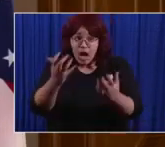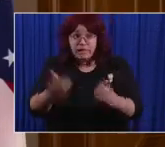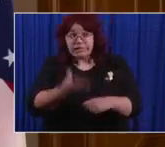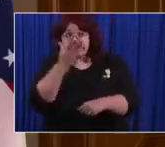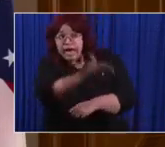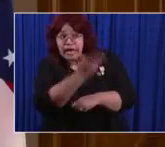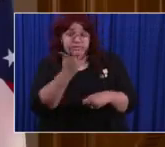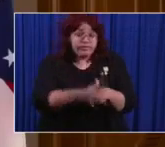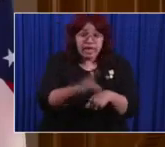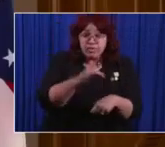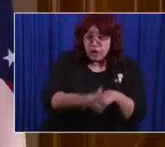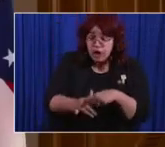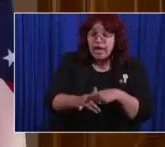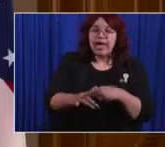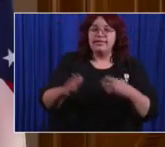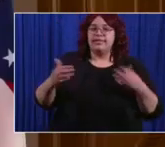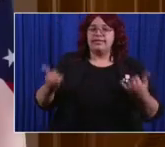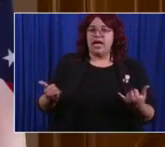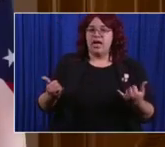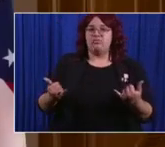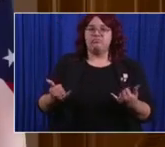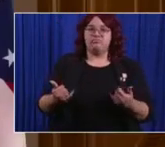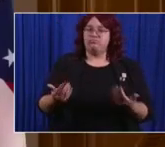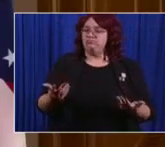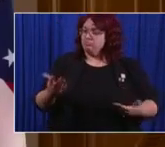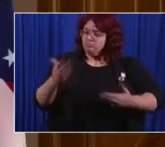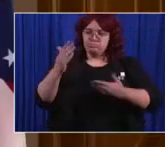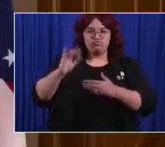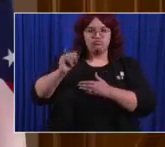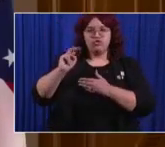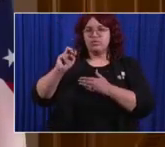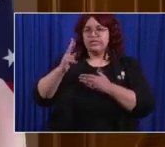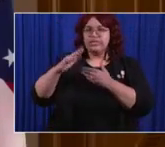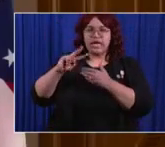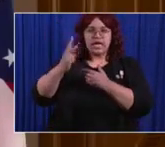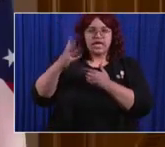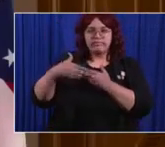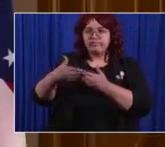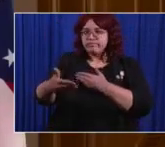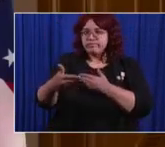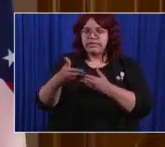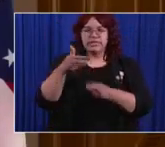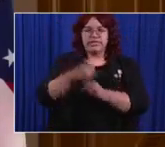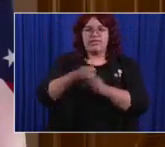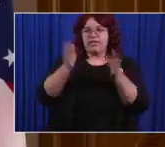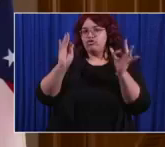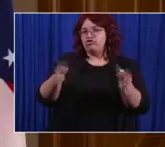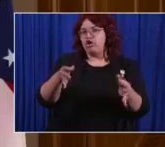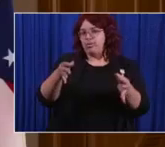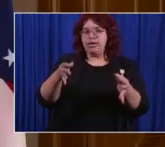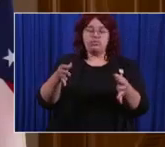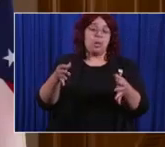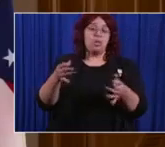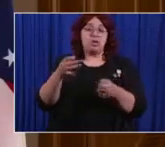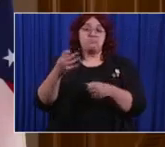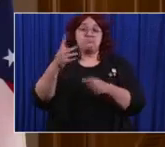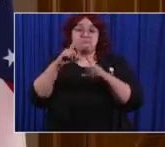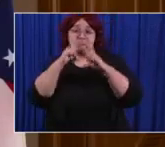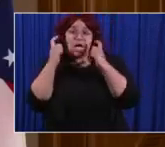do it. What I said was, no one can really tell. What I simply meant is